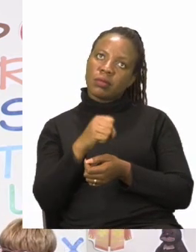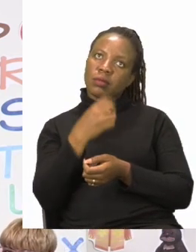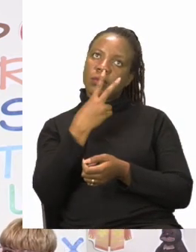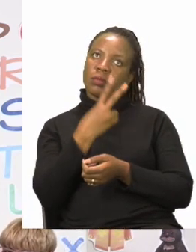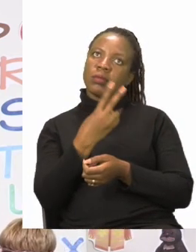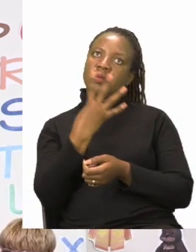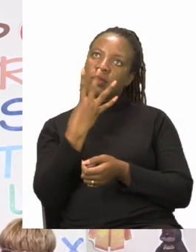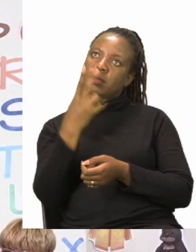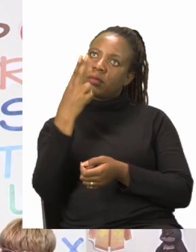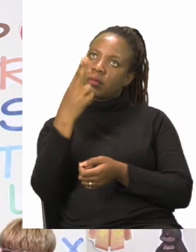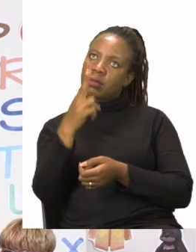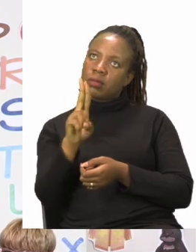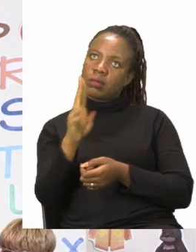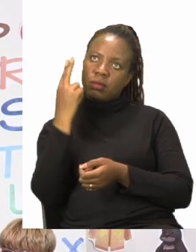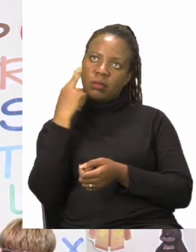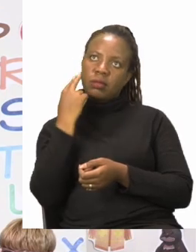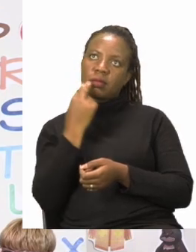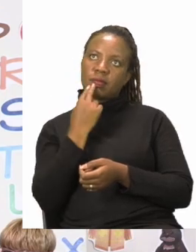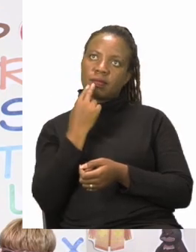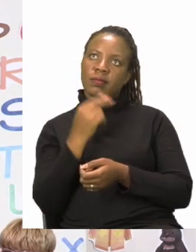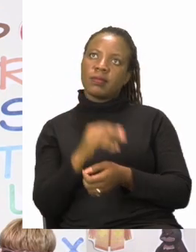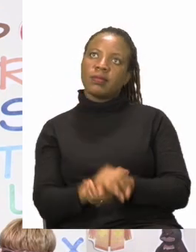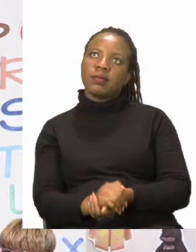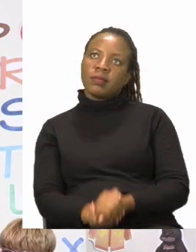short ad break.